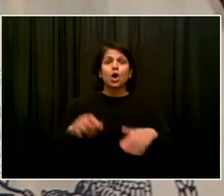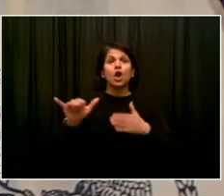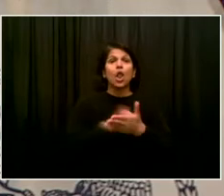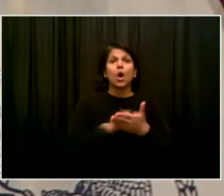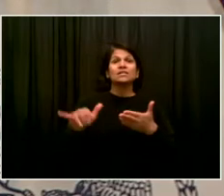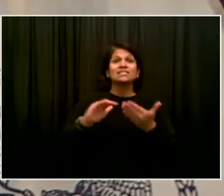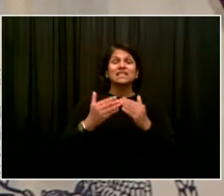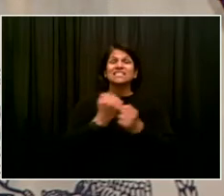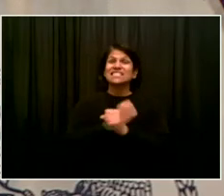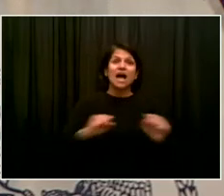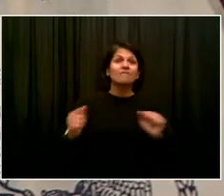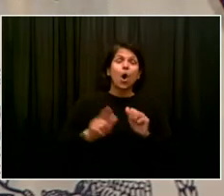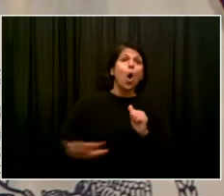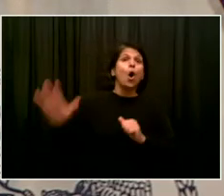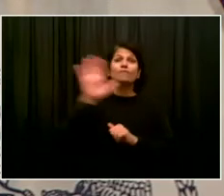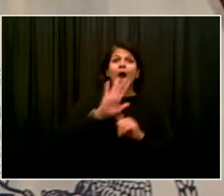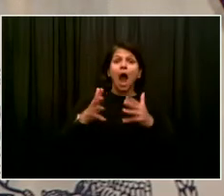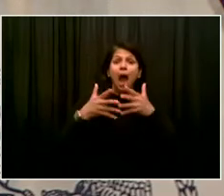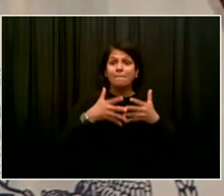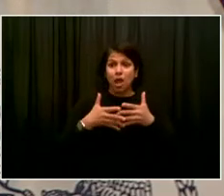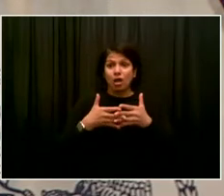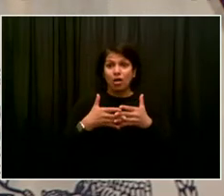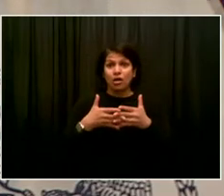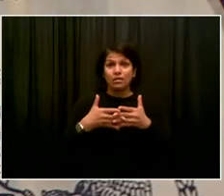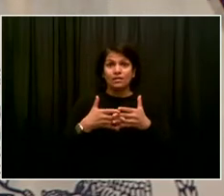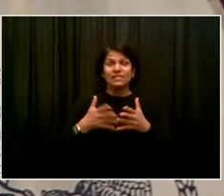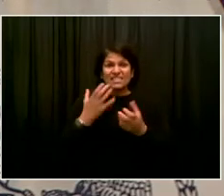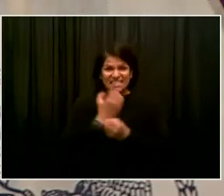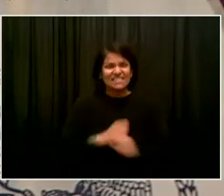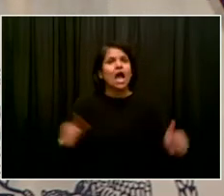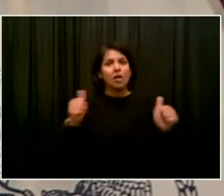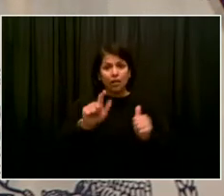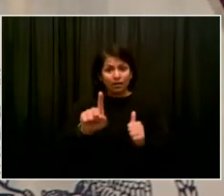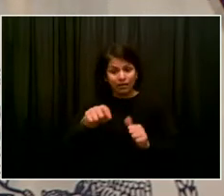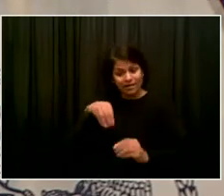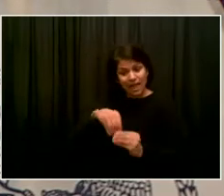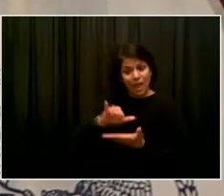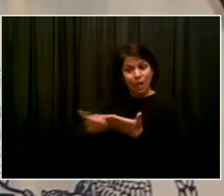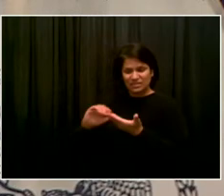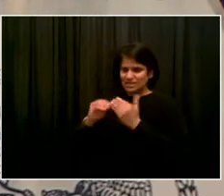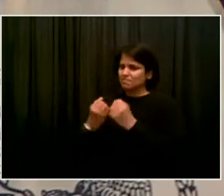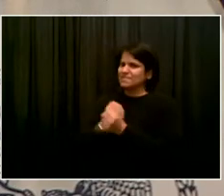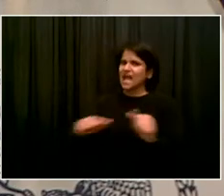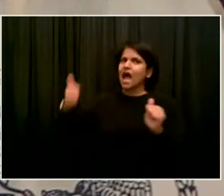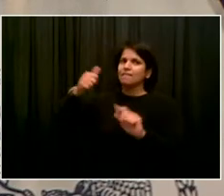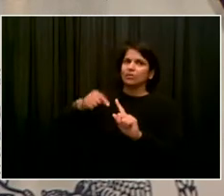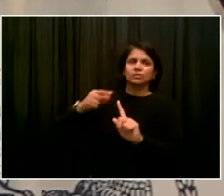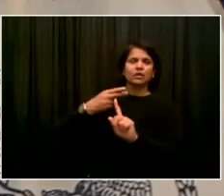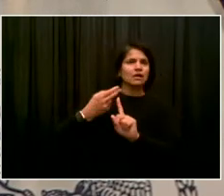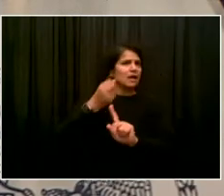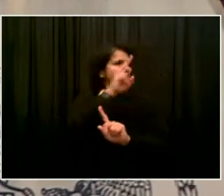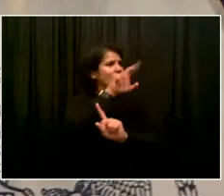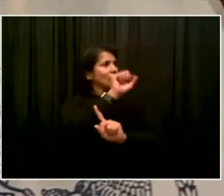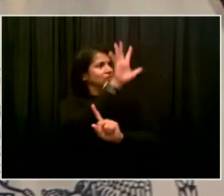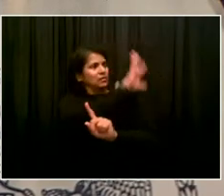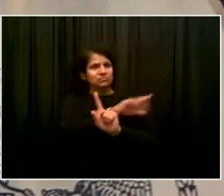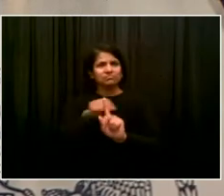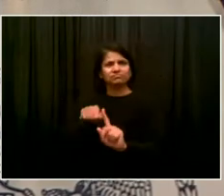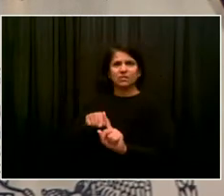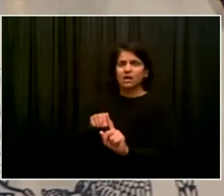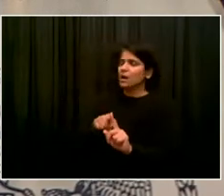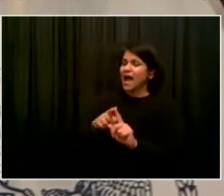level. And this is really a sea change in thinking in terms of public safety. There's been a sea change of